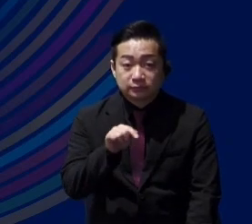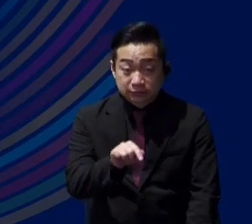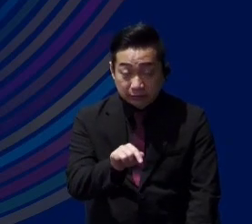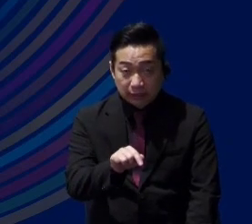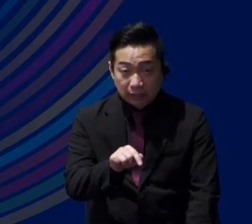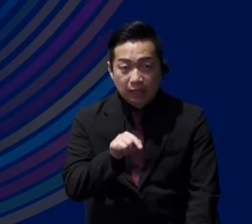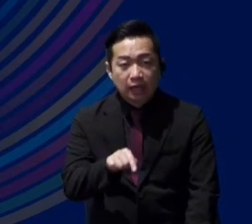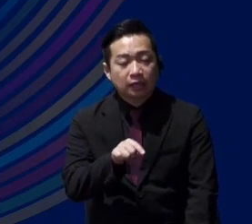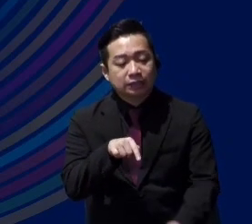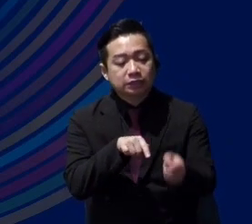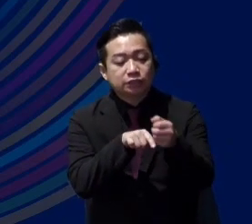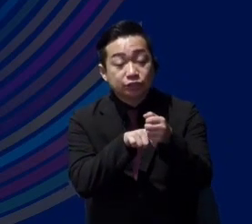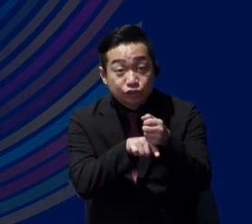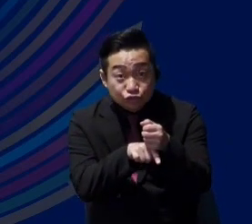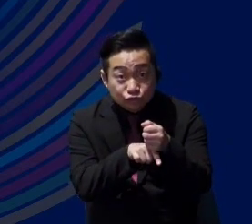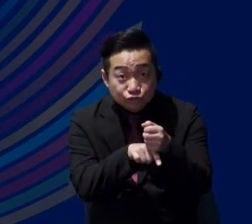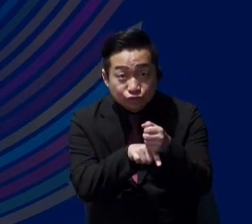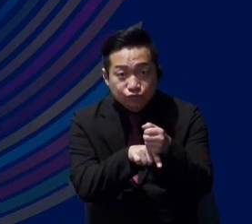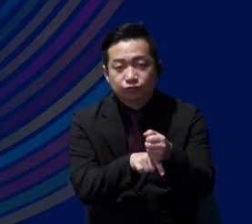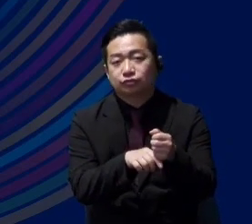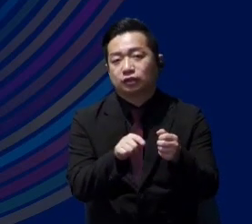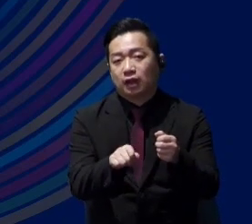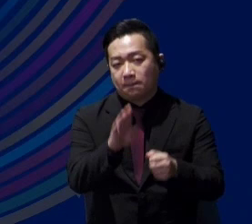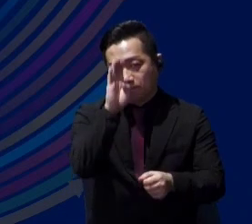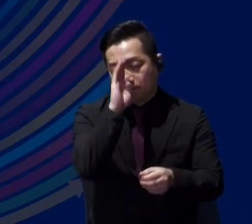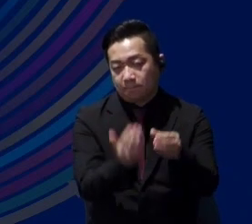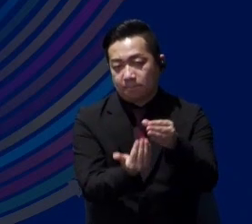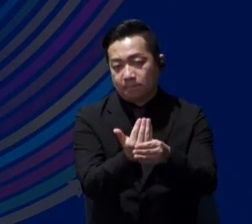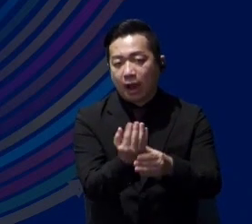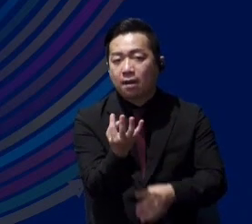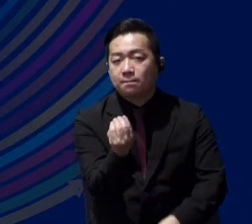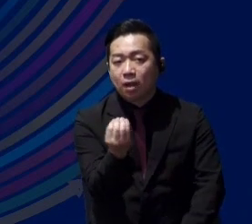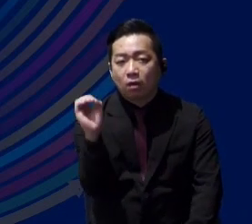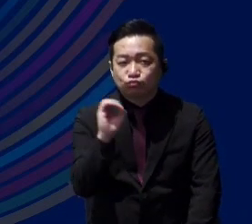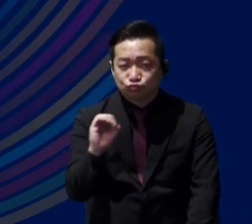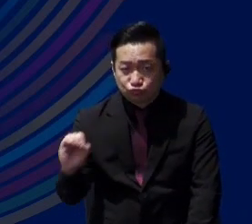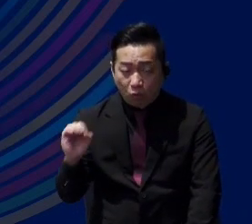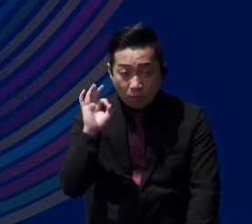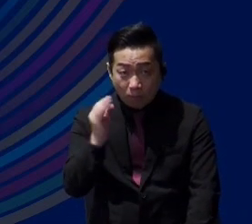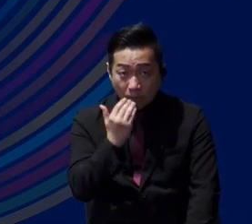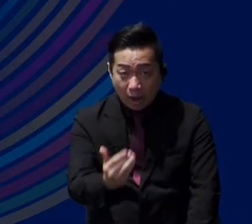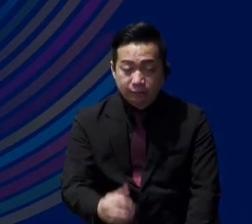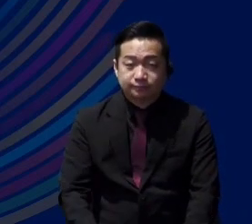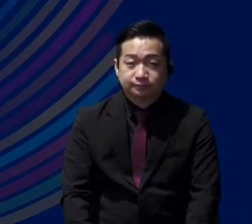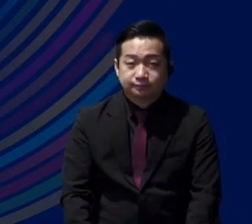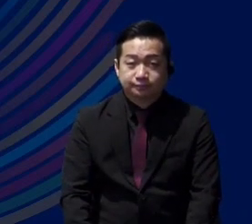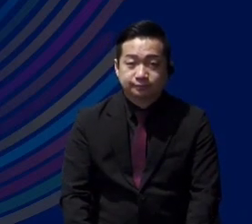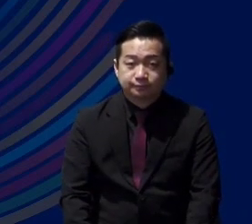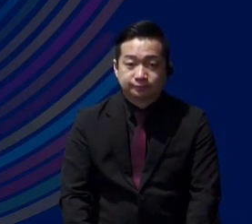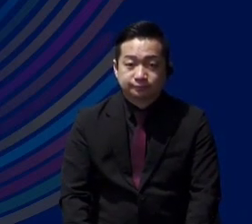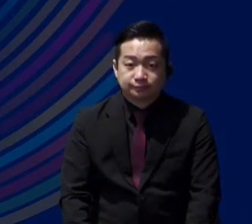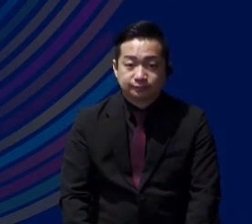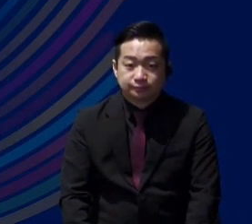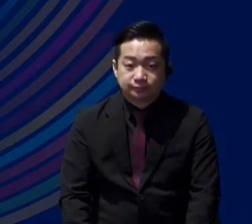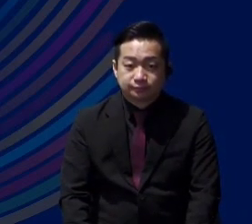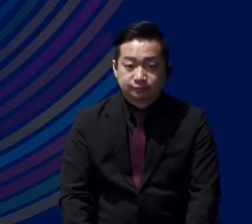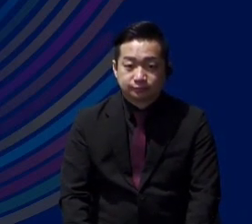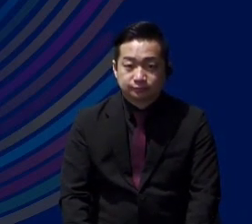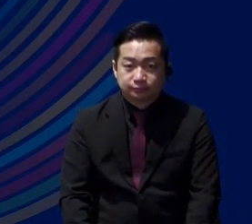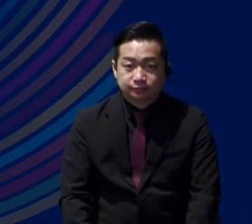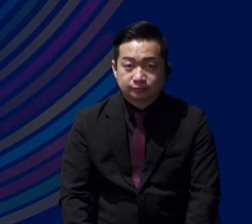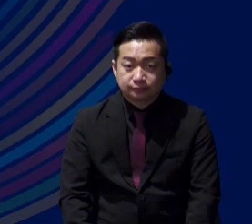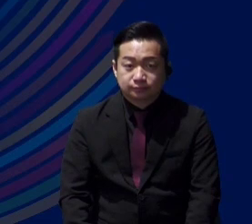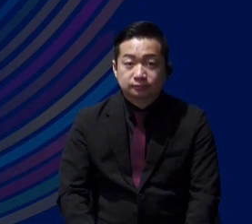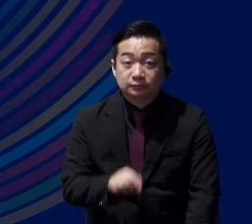values that we calculate based on the risk factor. For this, conceptually is very easy. We